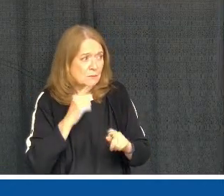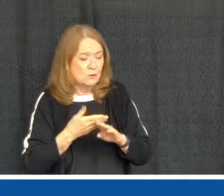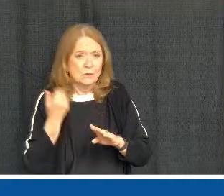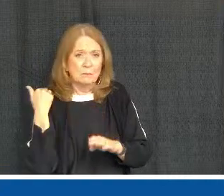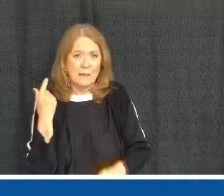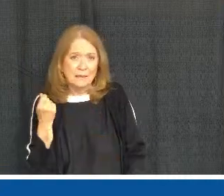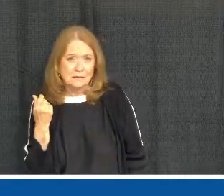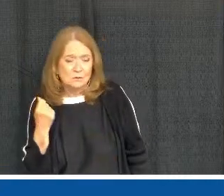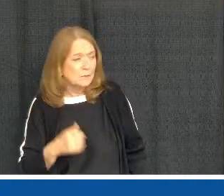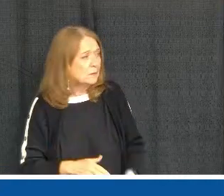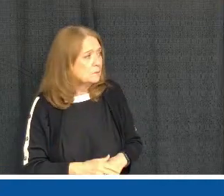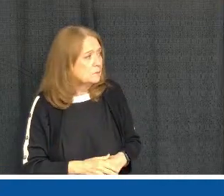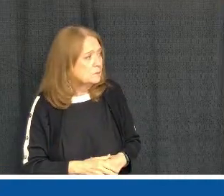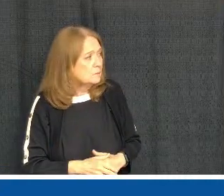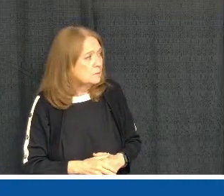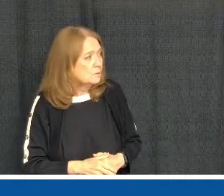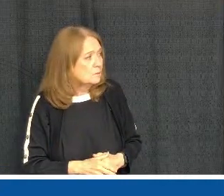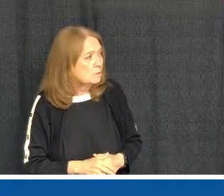bit?